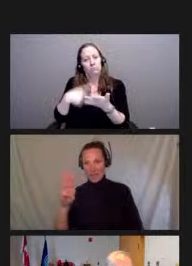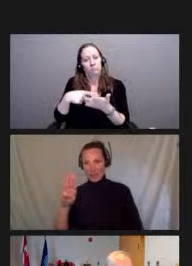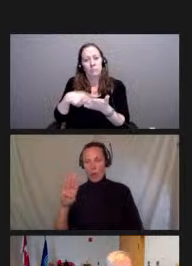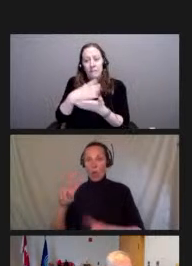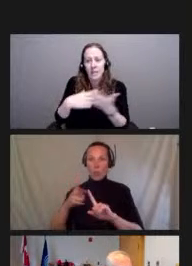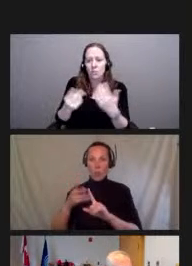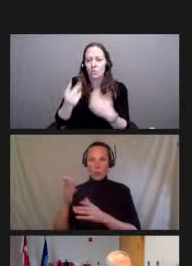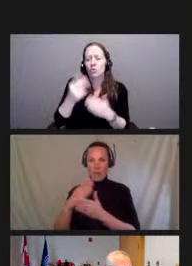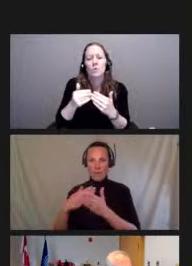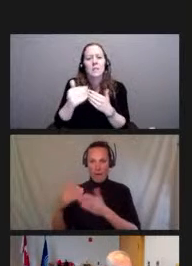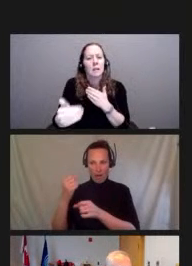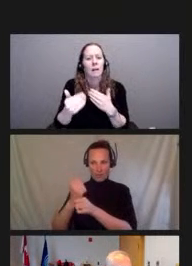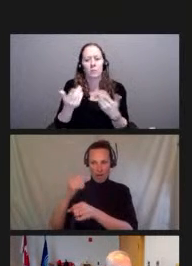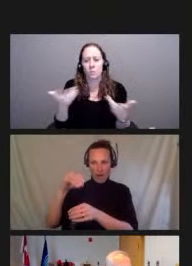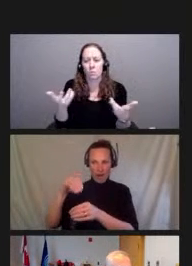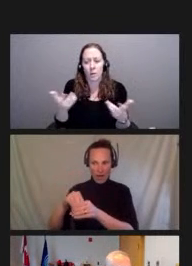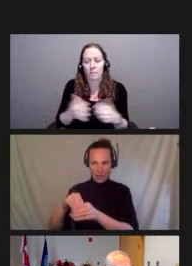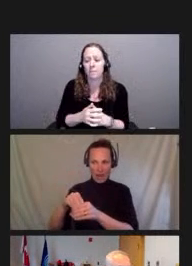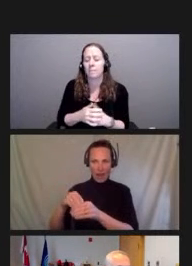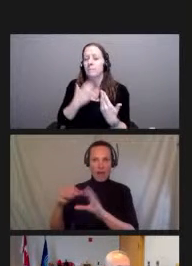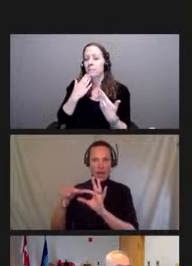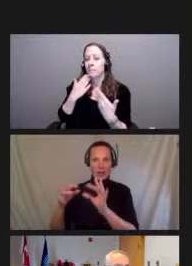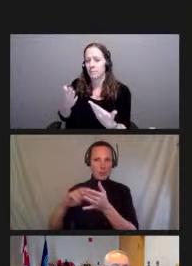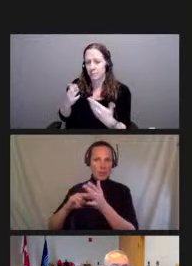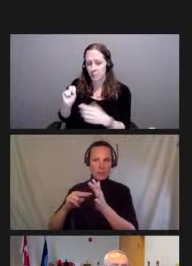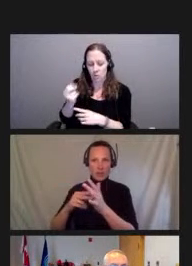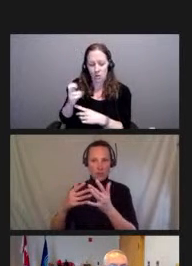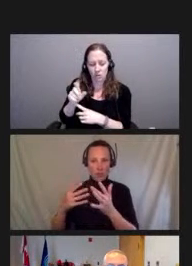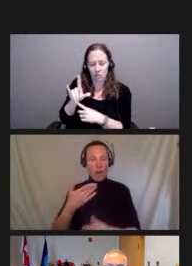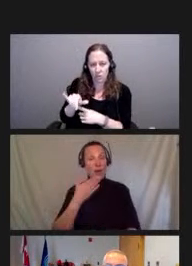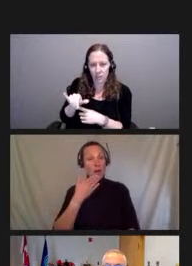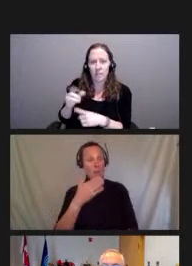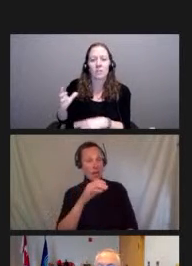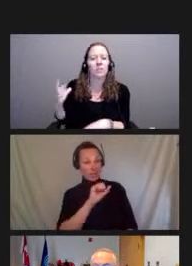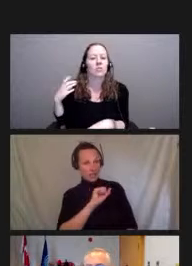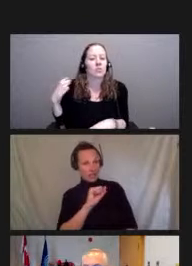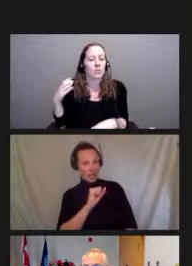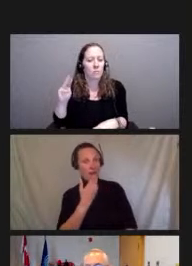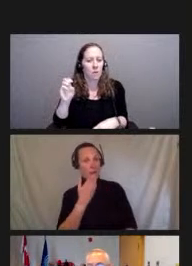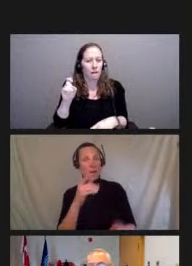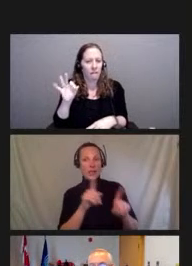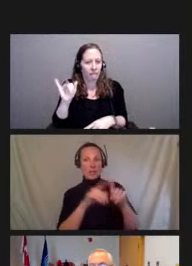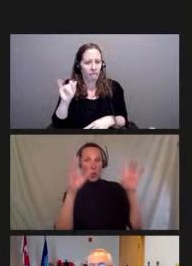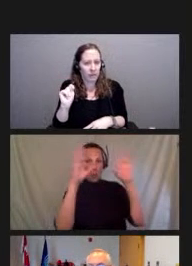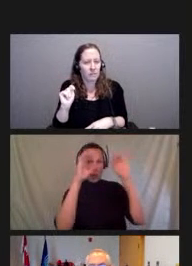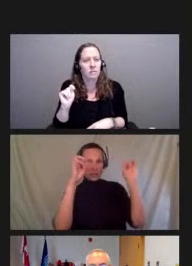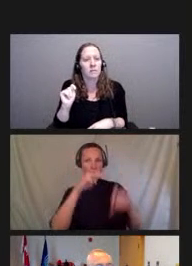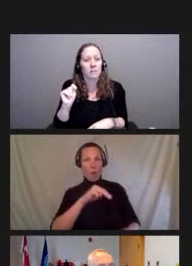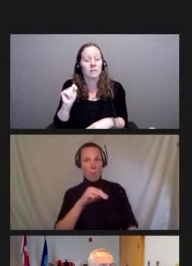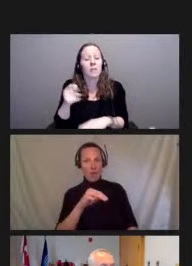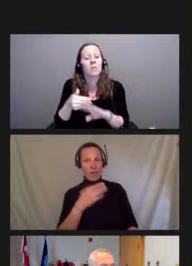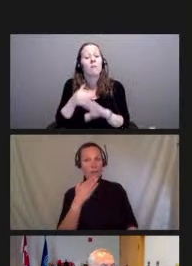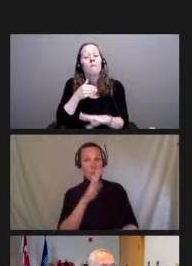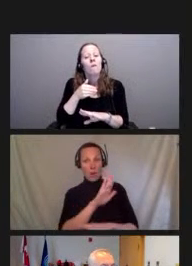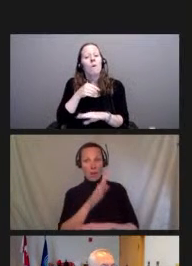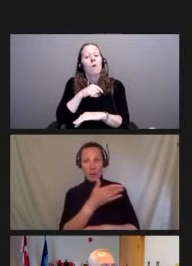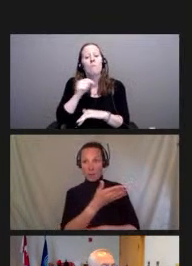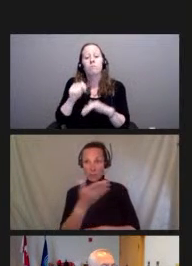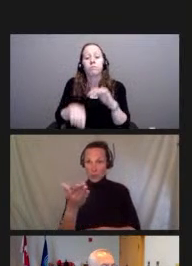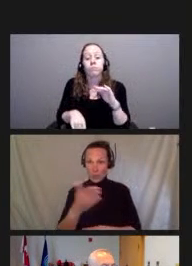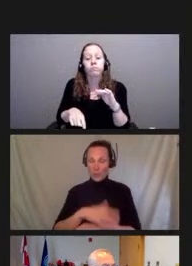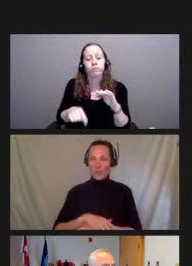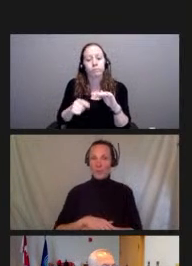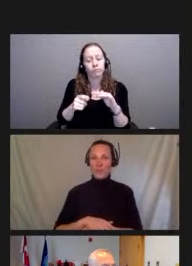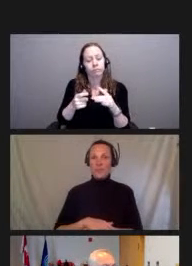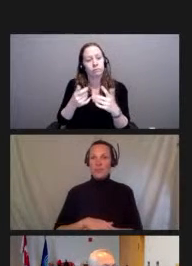Great, thank you so much, Shelley, and thank you, Chair Moffatt, and good afternoon, everyone. So before diving into the core